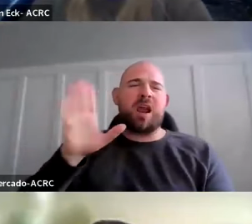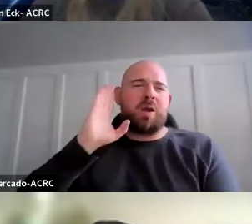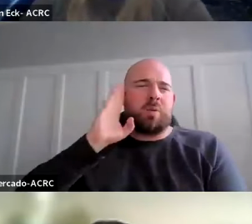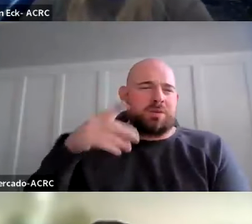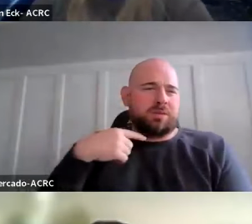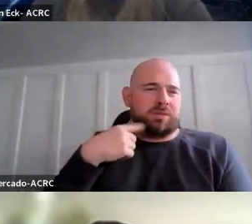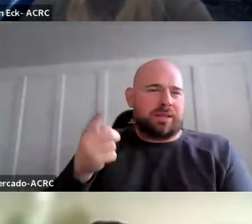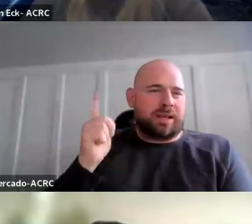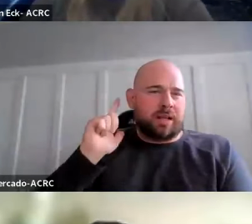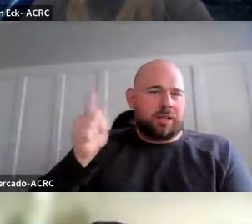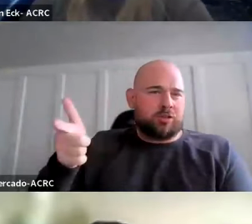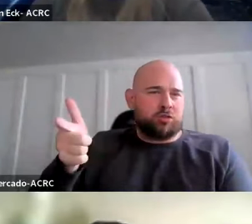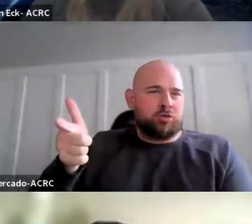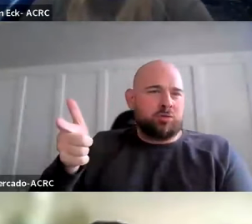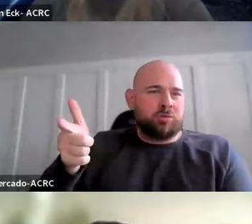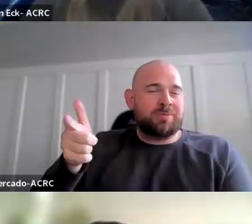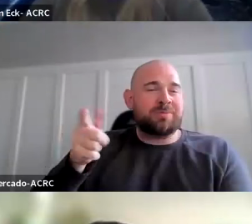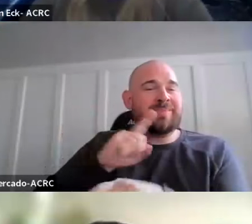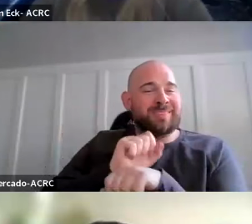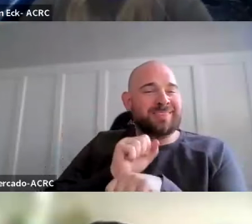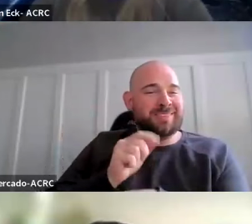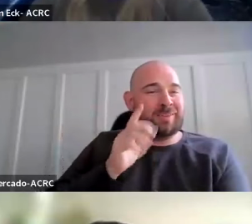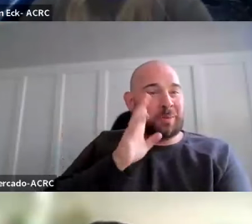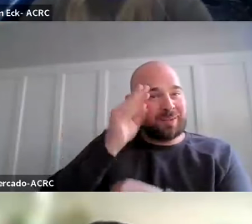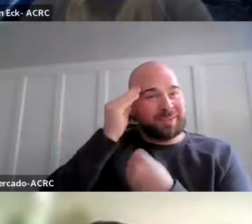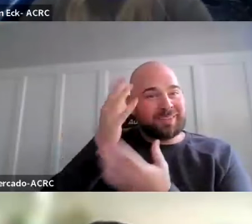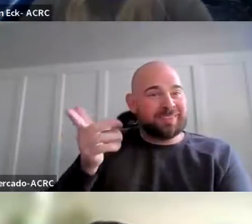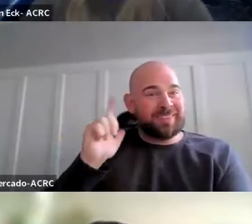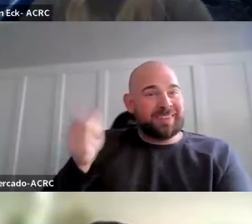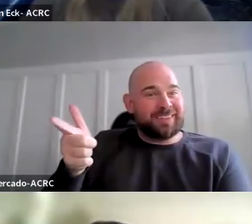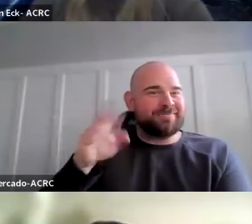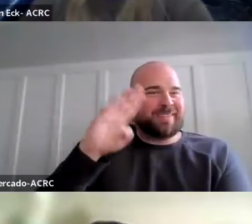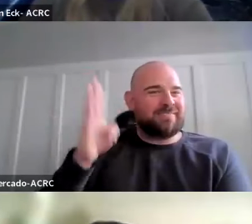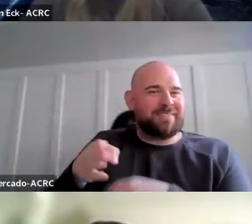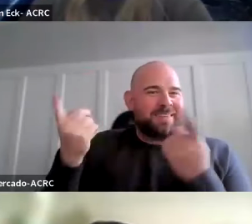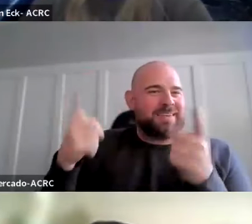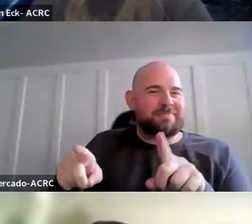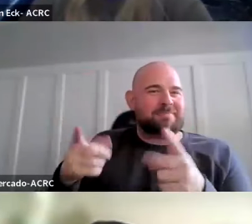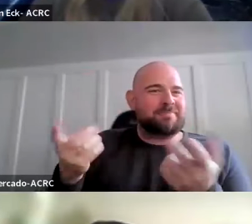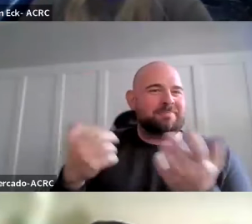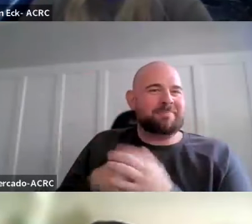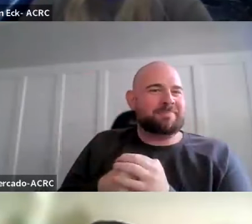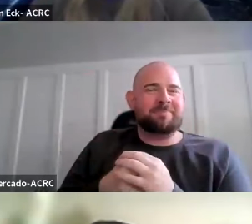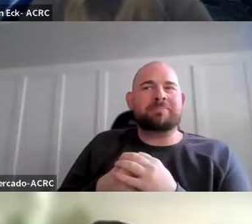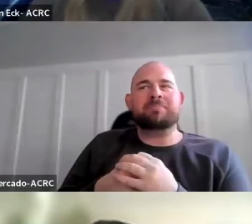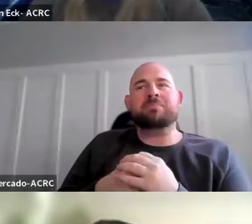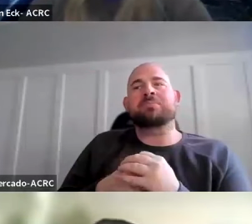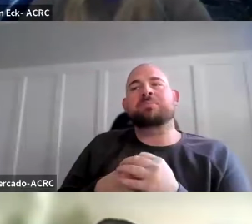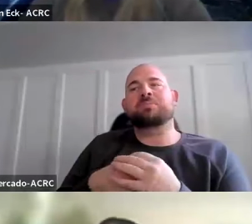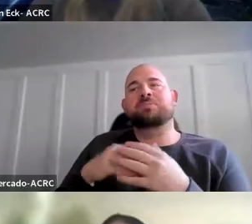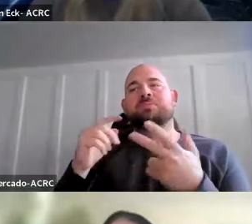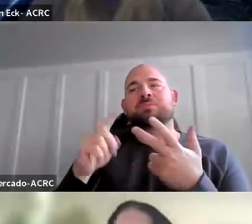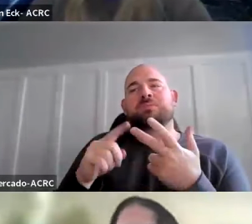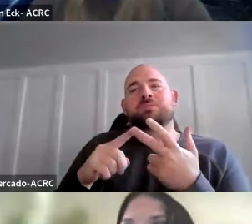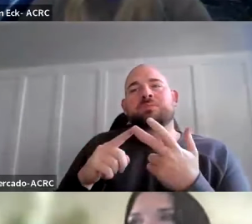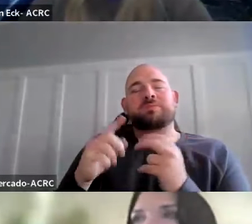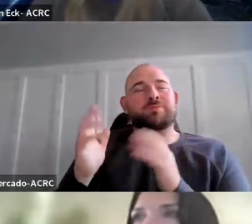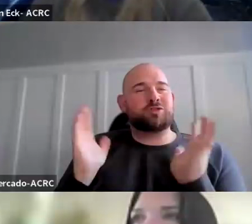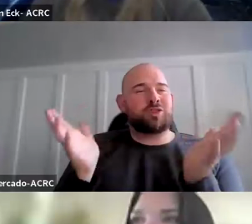have people who will say, hey, what was they said? And they're like, oh, I'll just tell you later. And do they actually tell anybody later? No, it